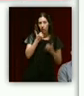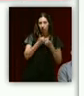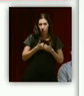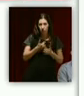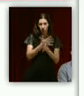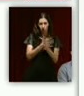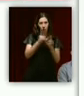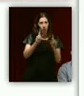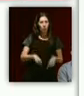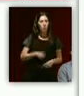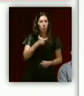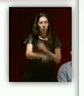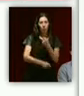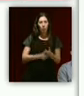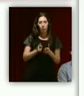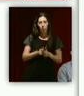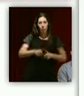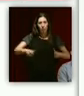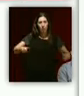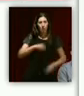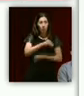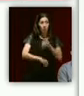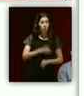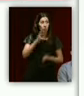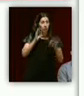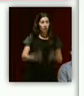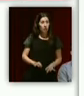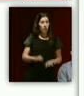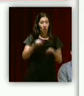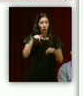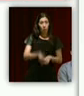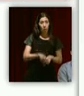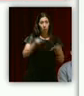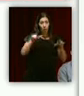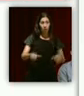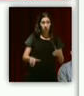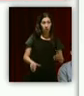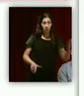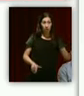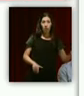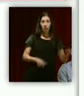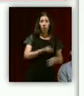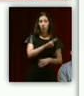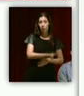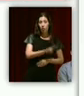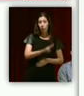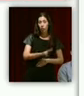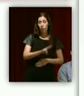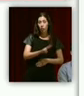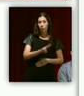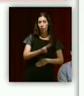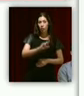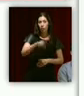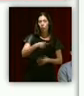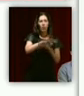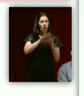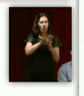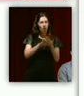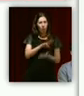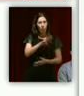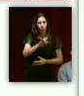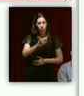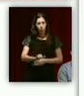When we talk about video games, they are increasingly, and you will see this in the